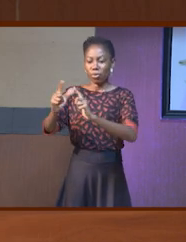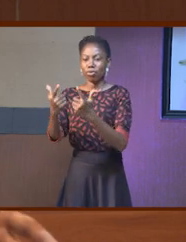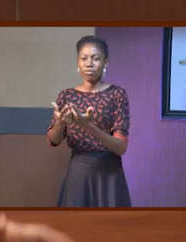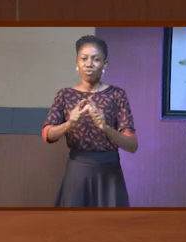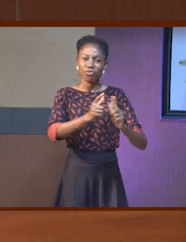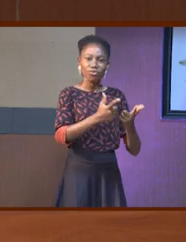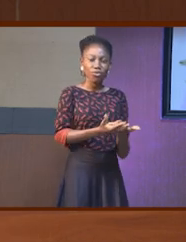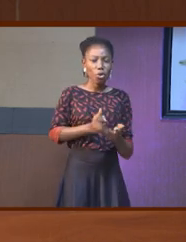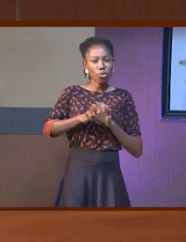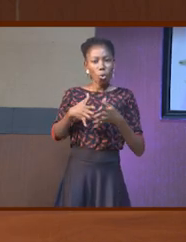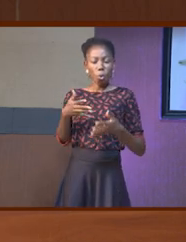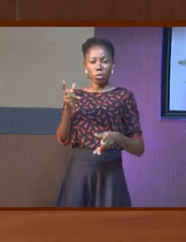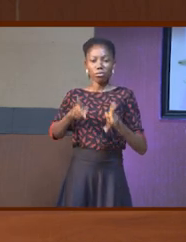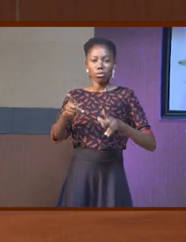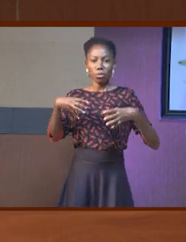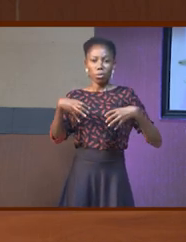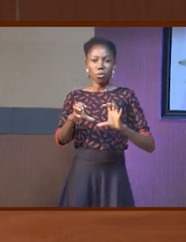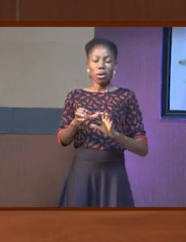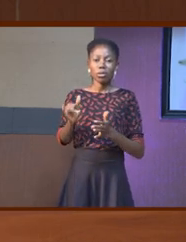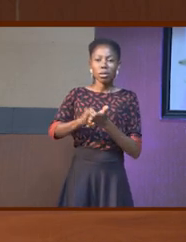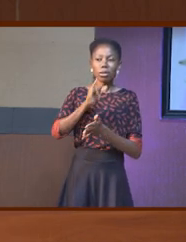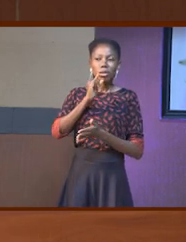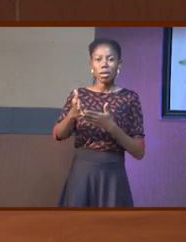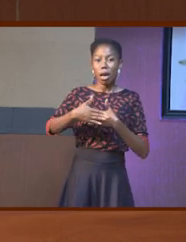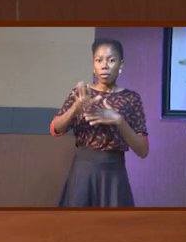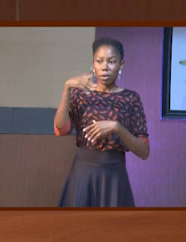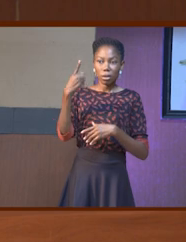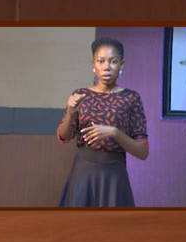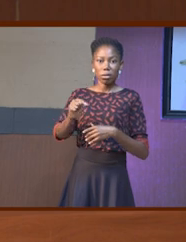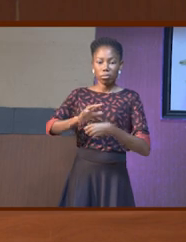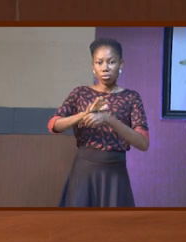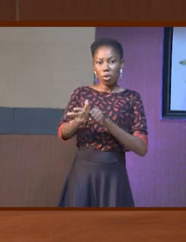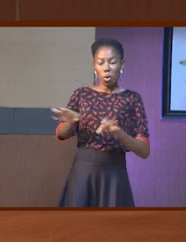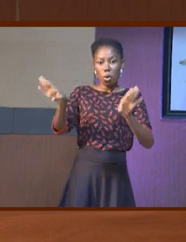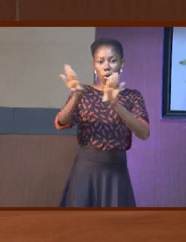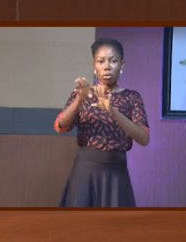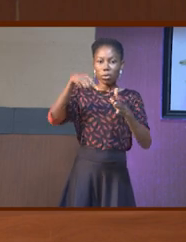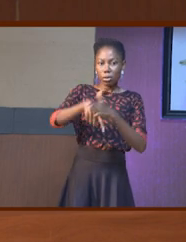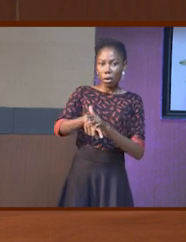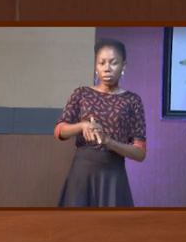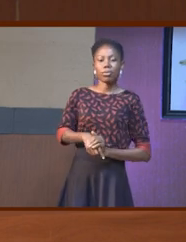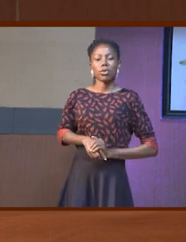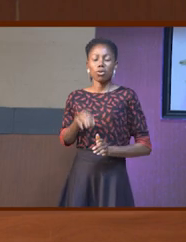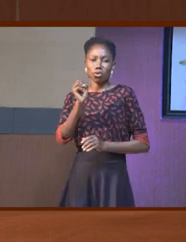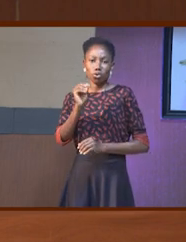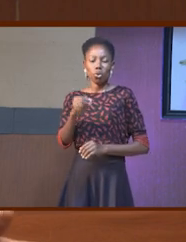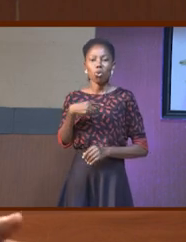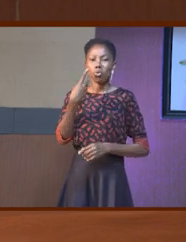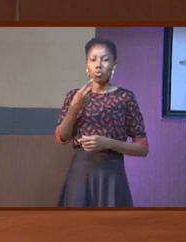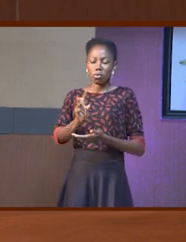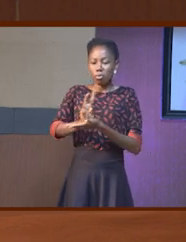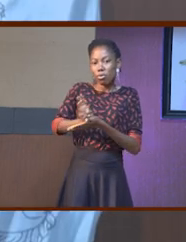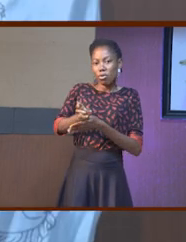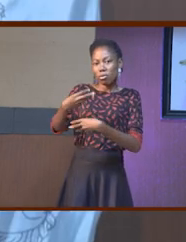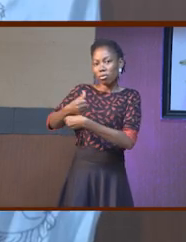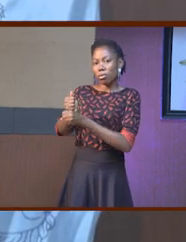that's after the lockdown was lifted. So movie makers could not really gather to produce